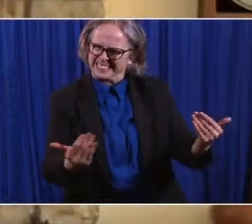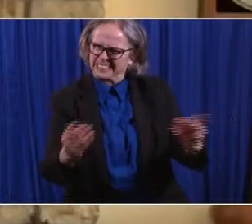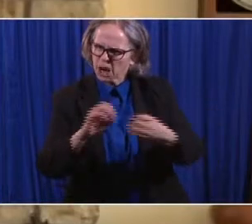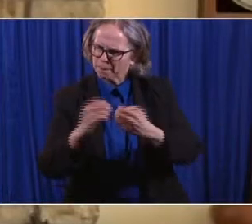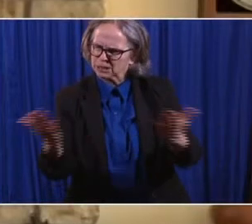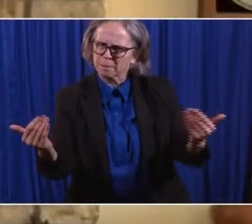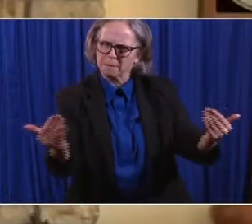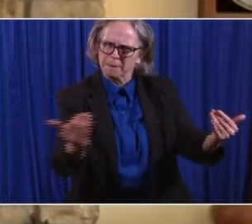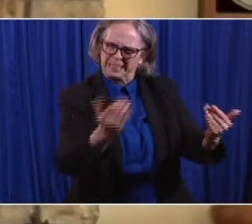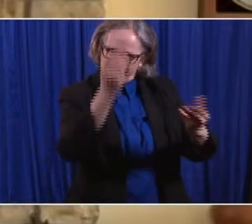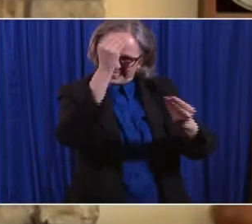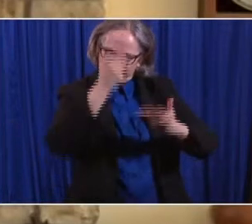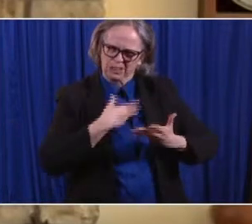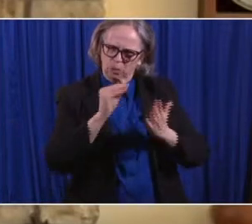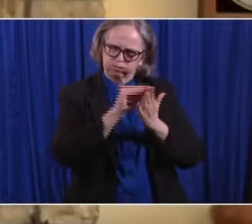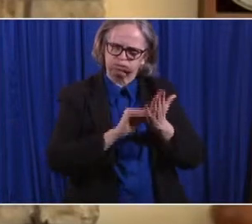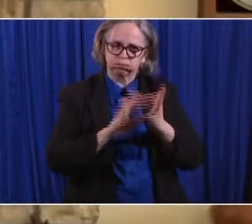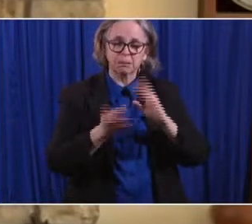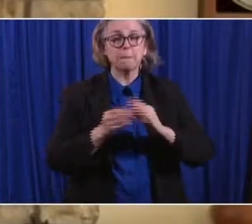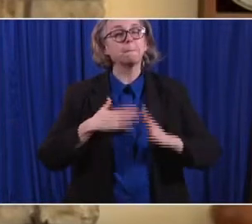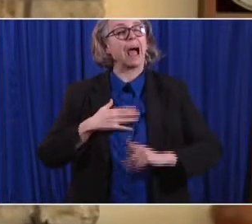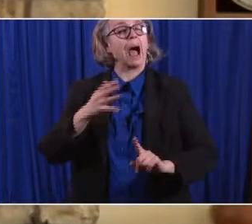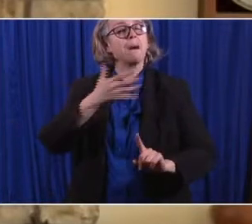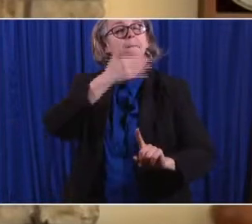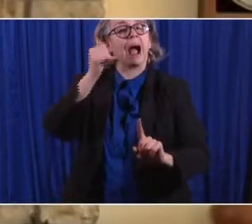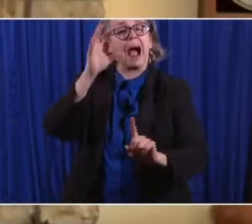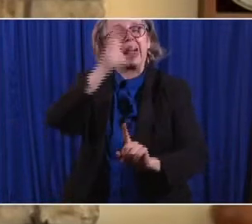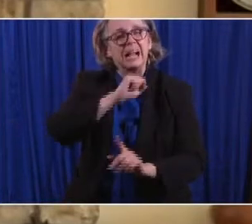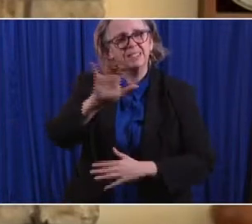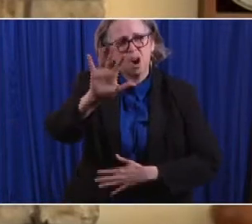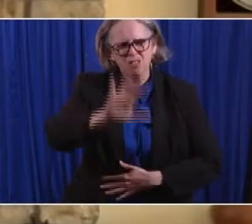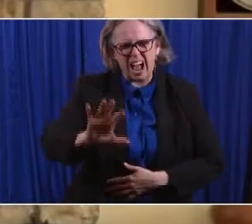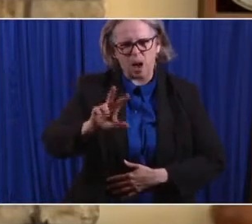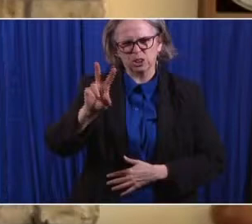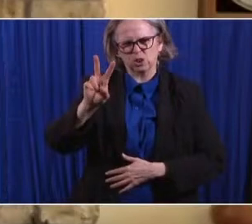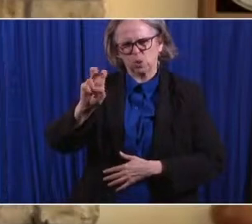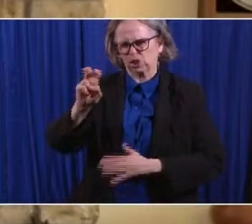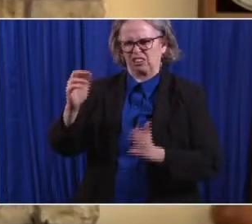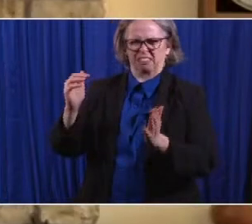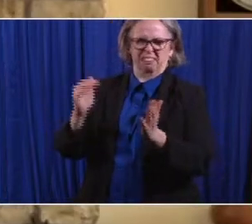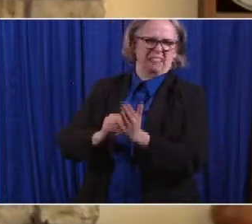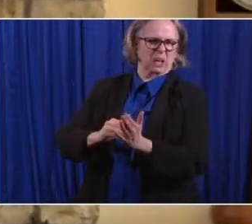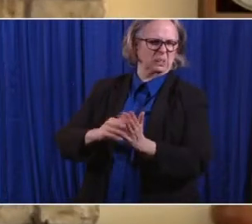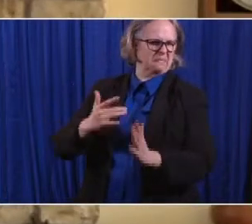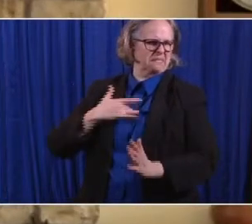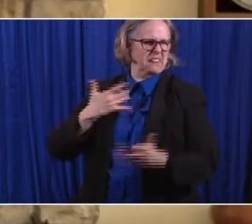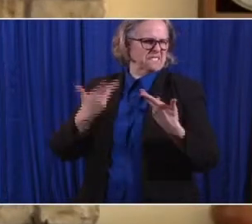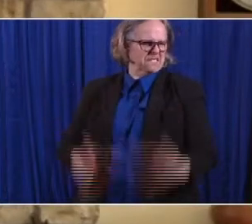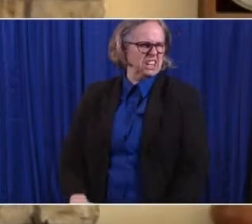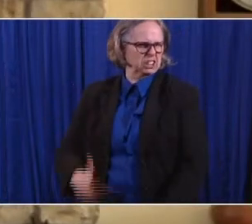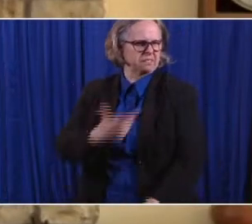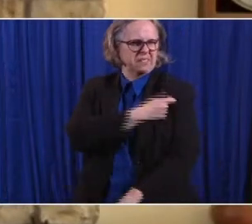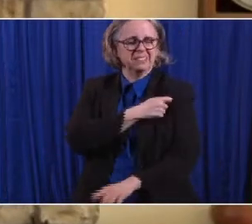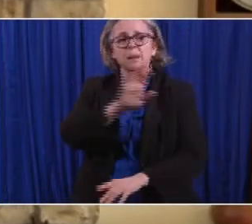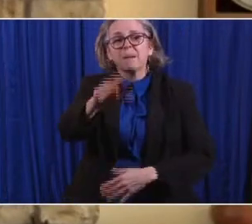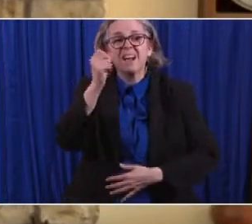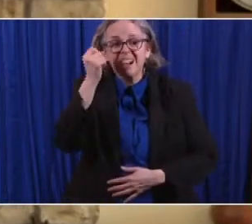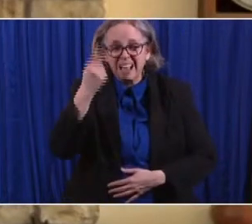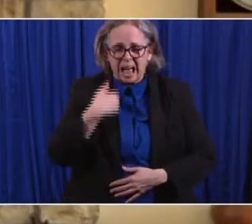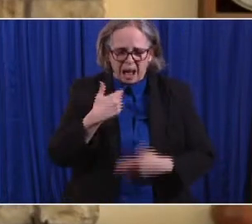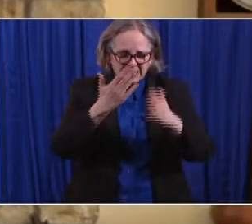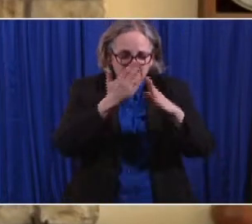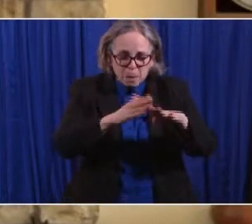best guess at this point is it's about 200,000. But I don't believe we can break it down